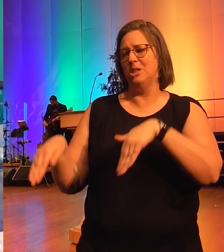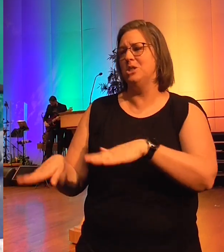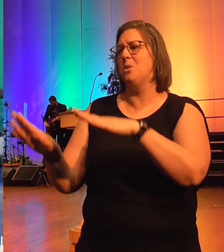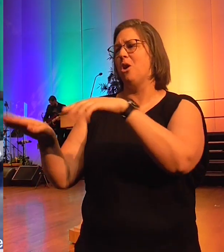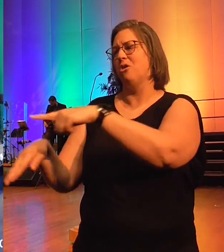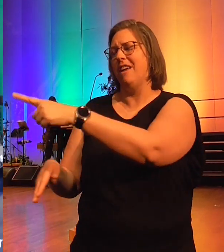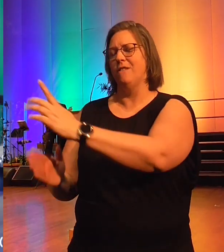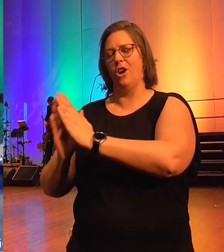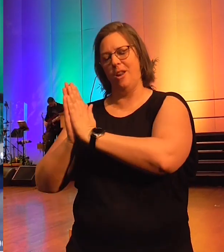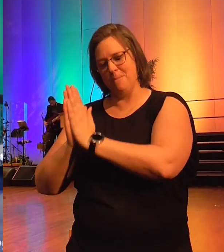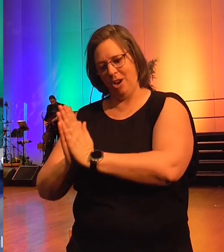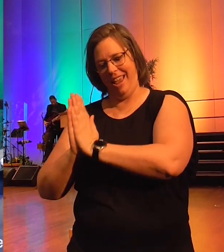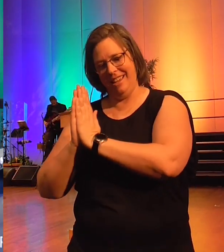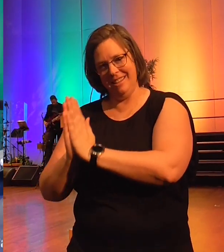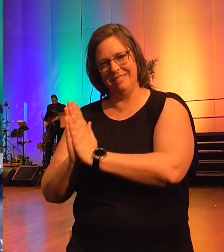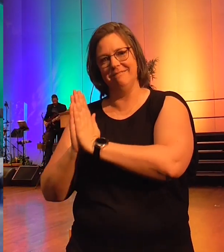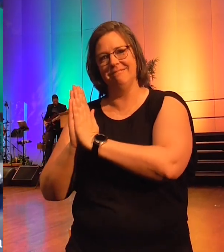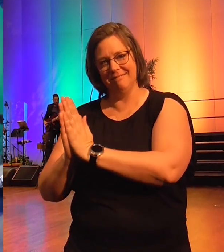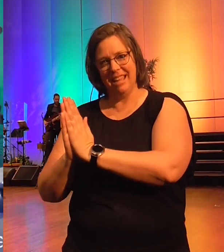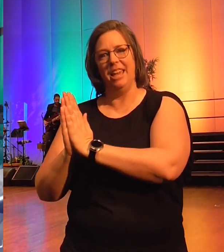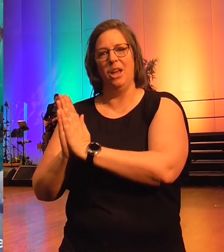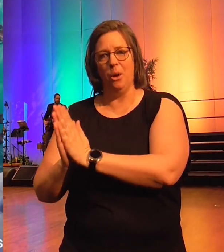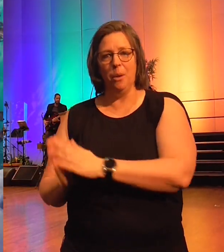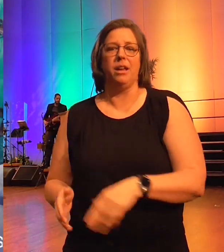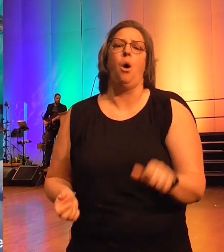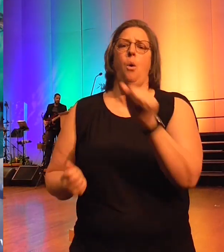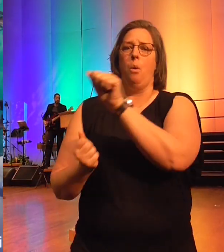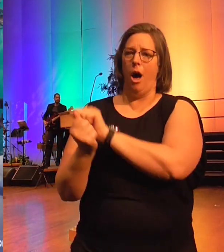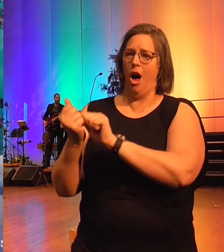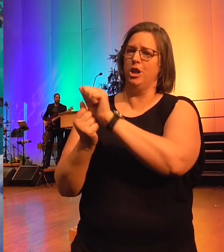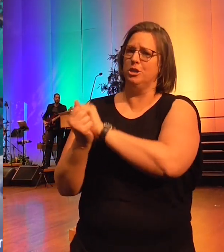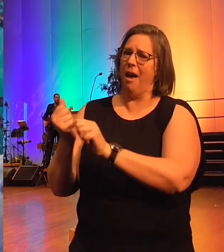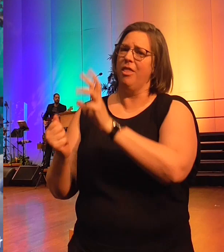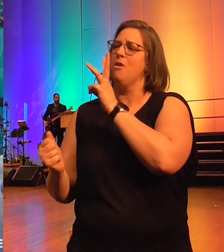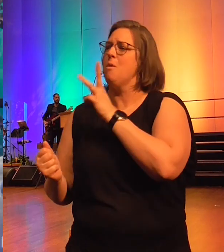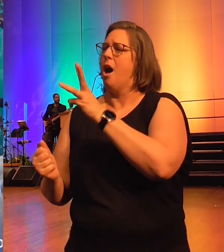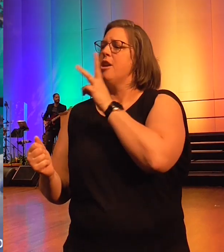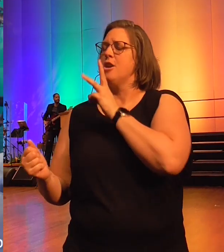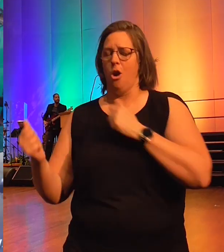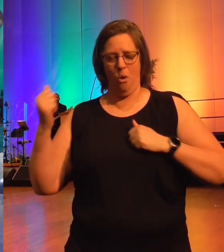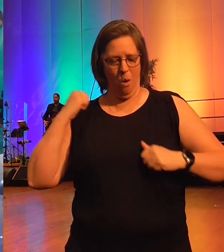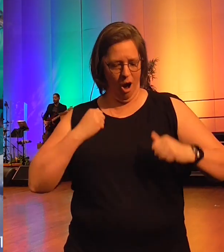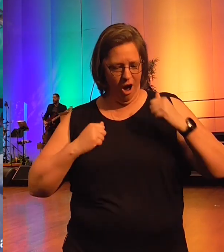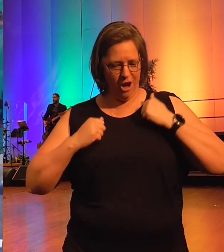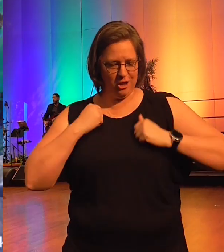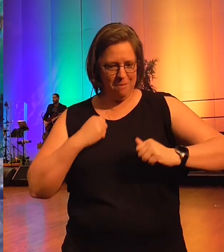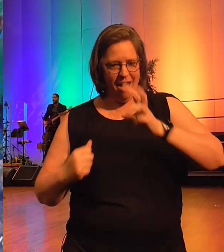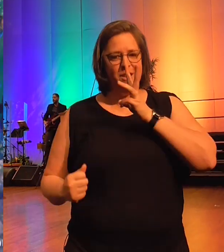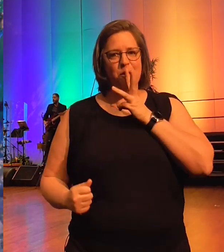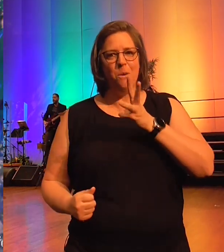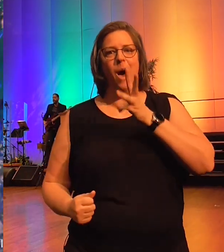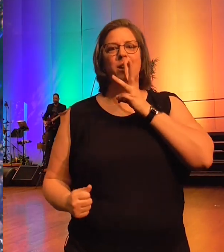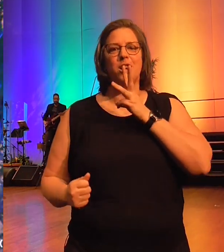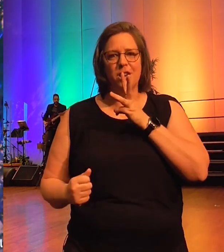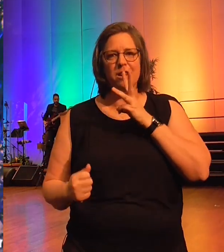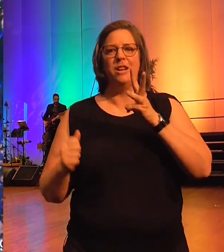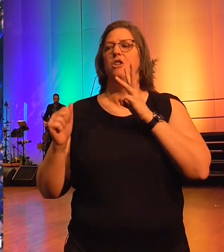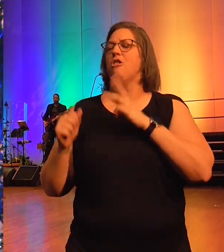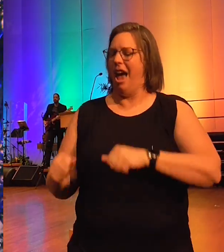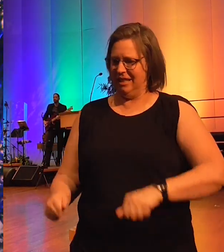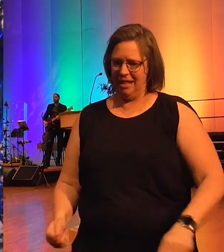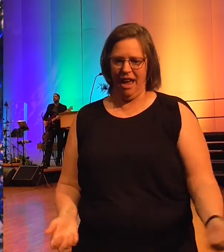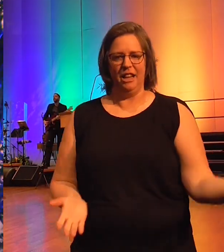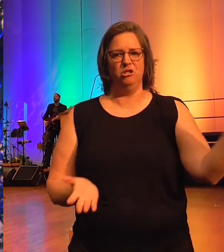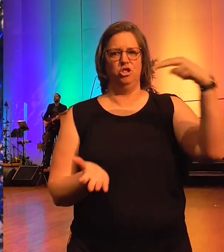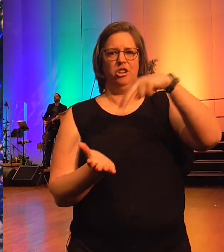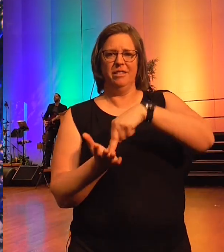to the river to pray. Hey, hey, let's get lost by the water, washed by the water, and rise up